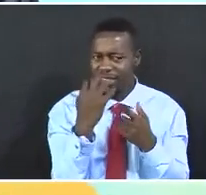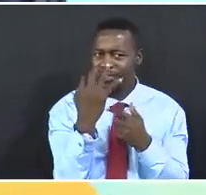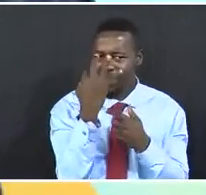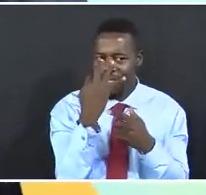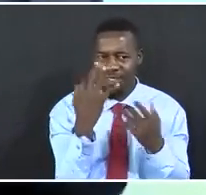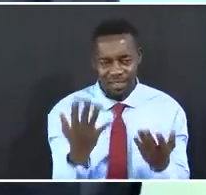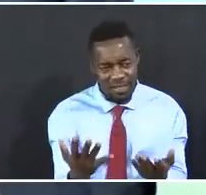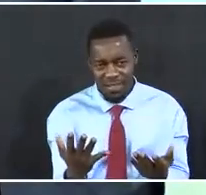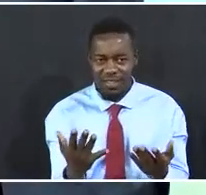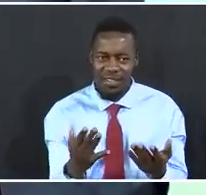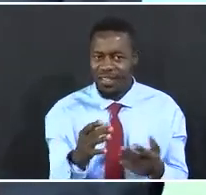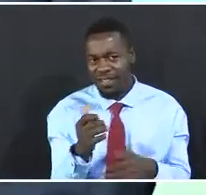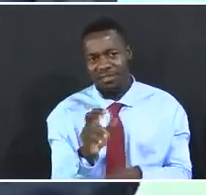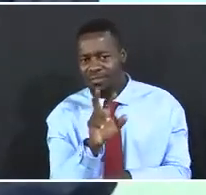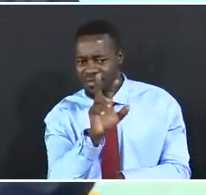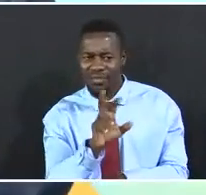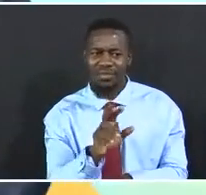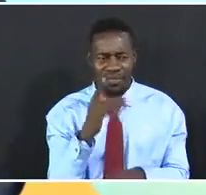enjoy.